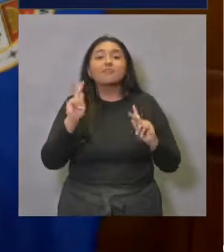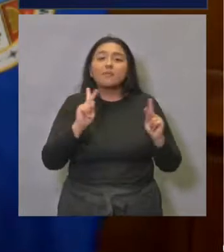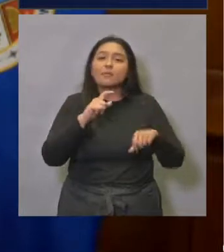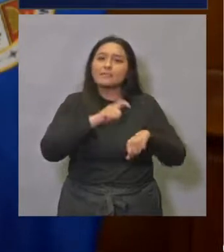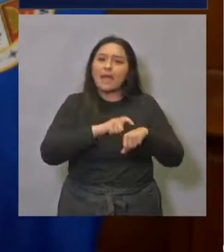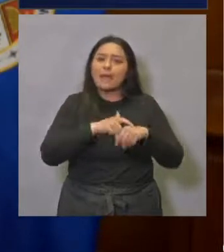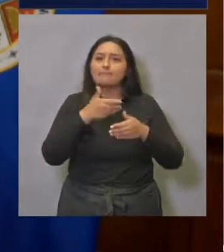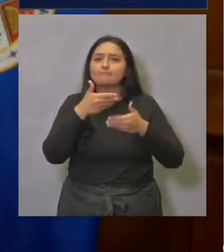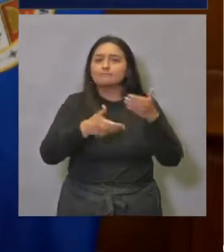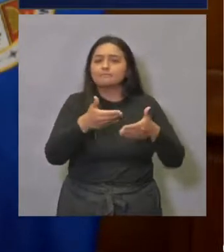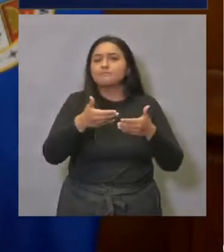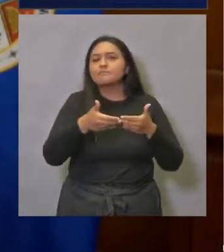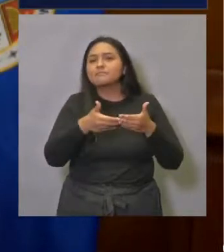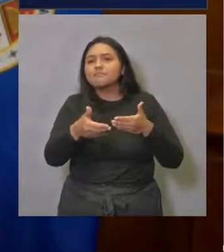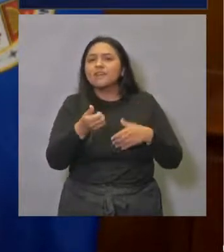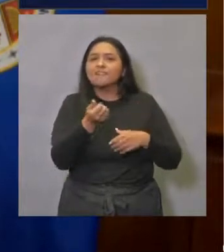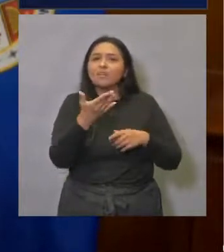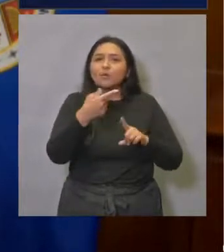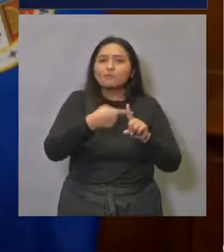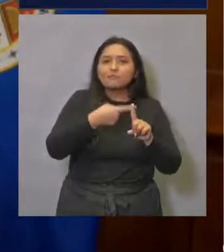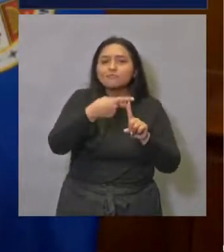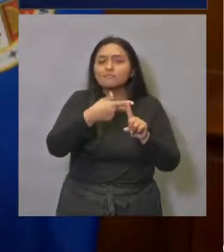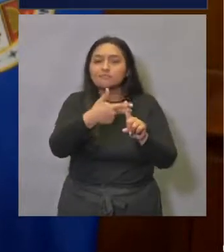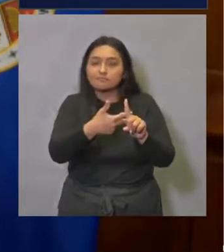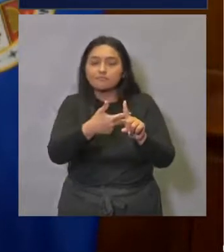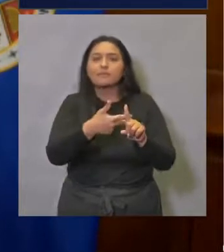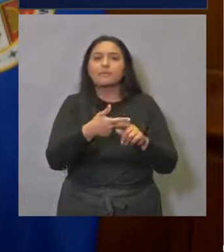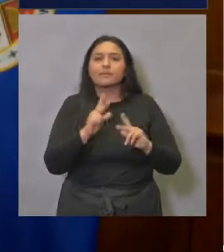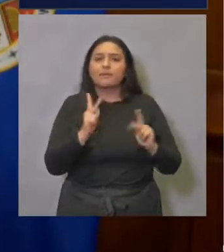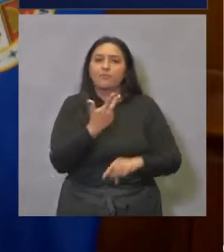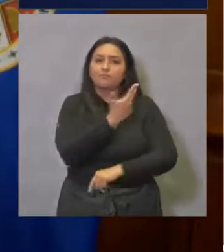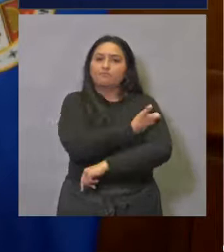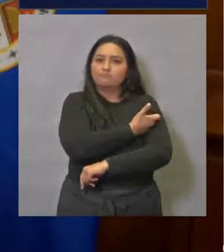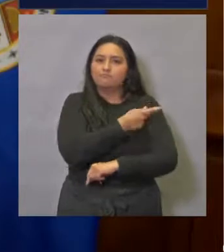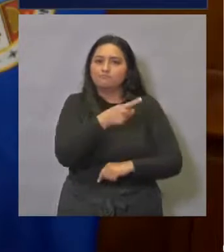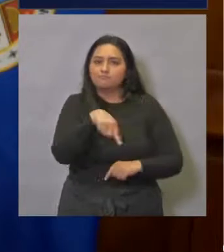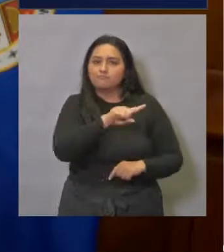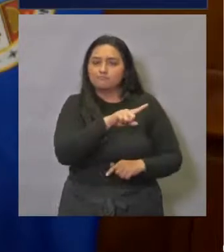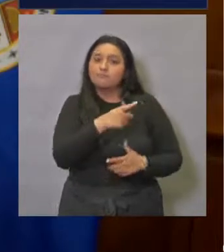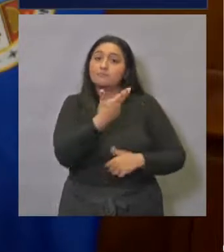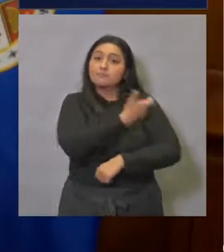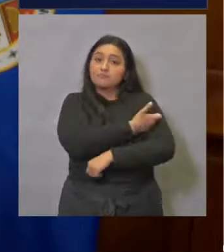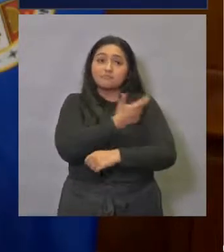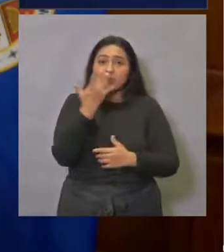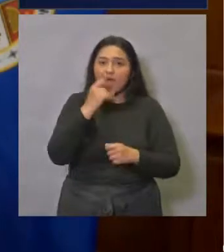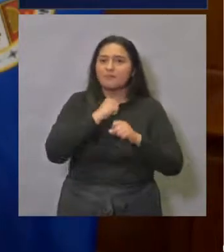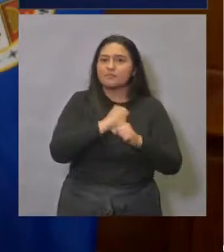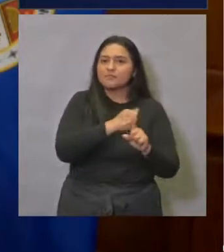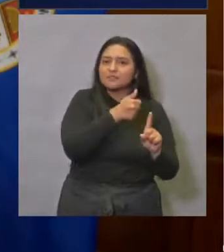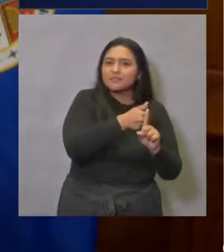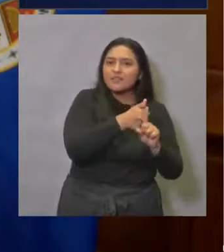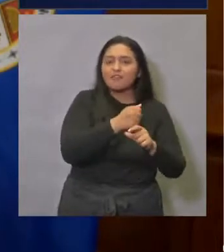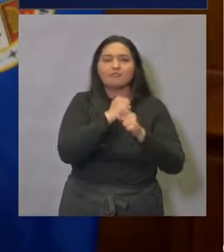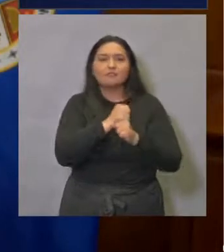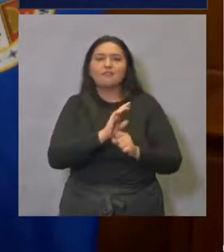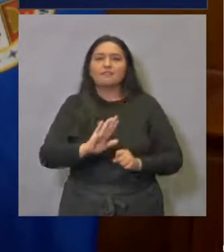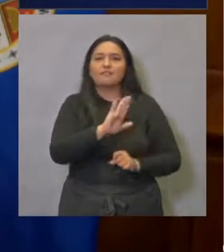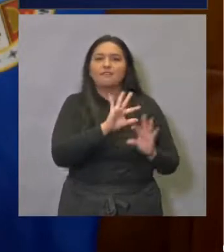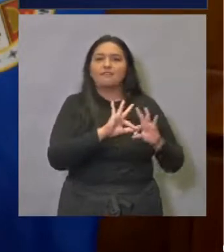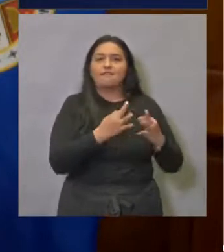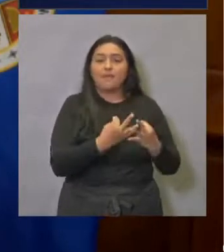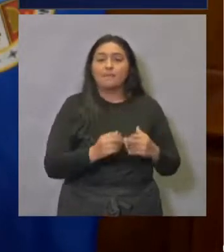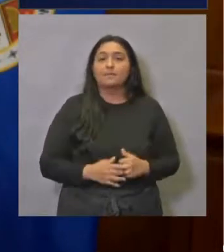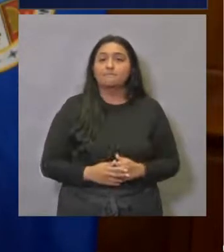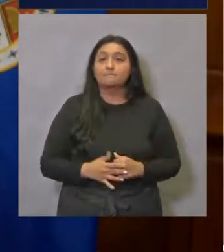over the coming months to get vaccinated so that they can protect themselves as well as their loved ones. Fortunately, our